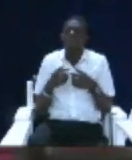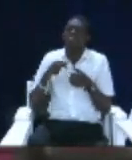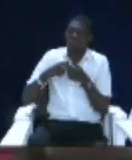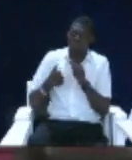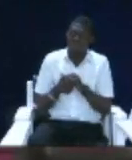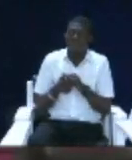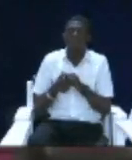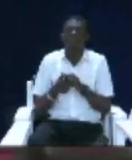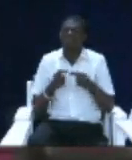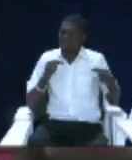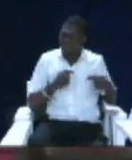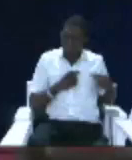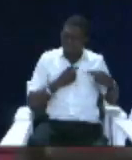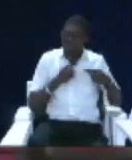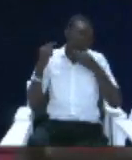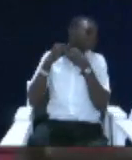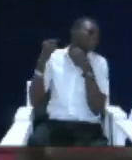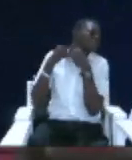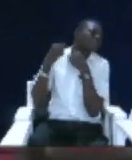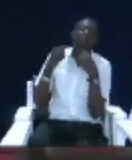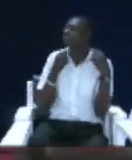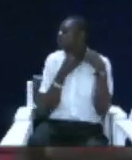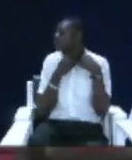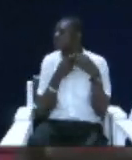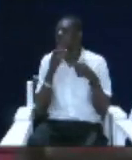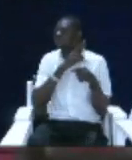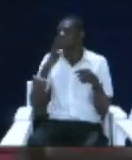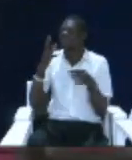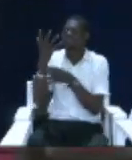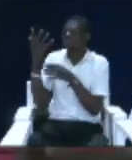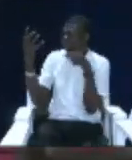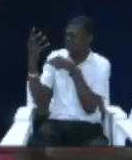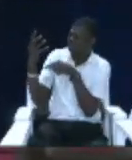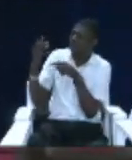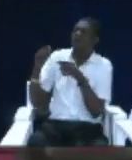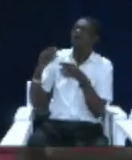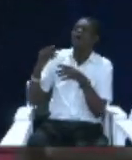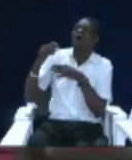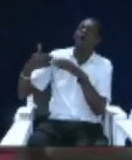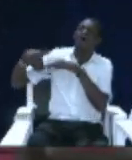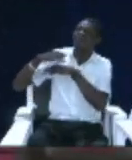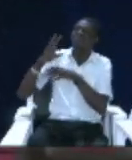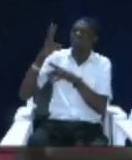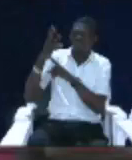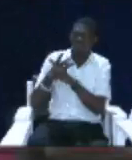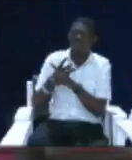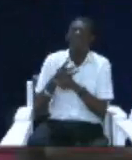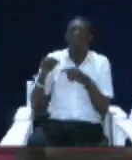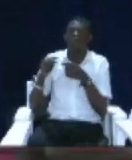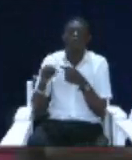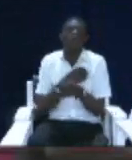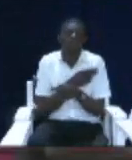and acute pain in her neck and her right hand for over 6 weeks. She was taken to the emergency